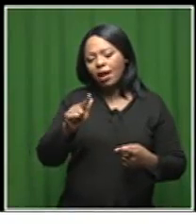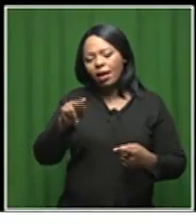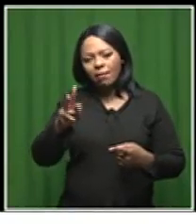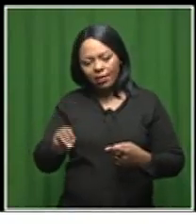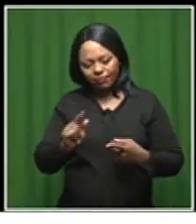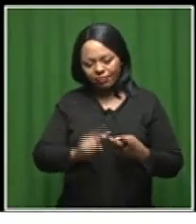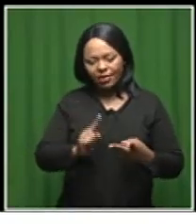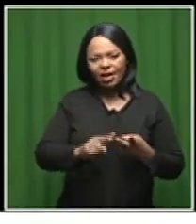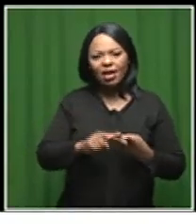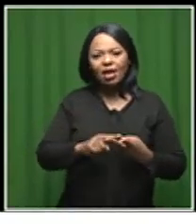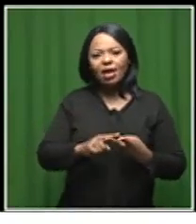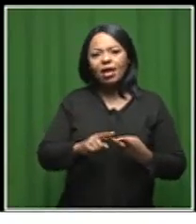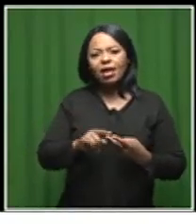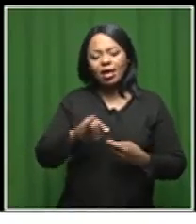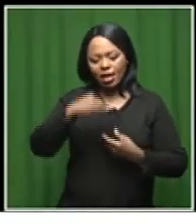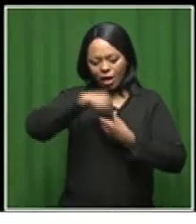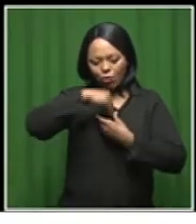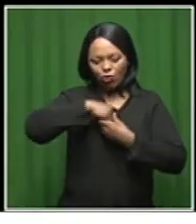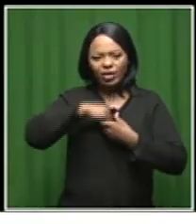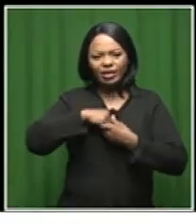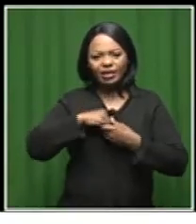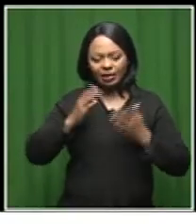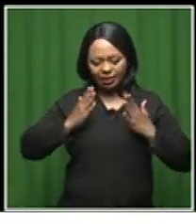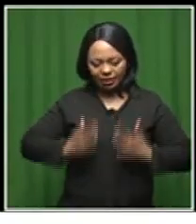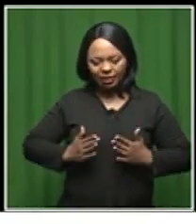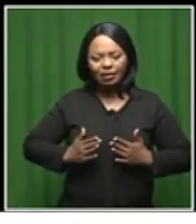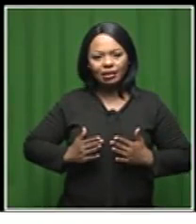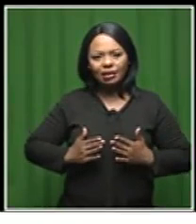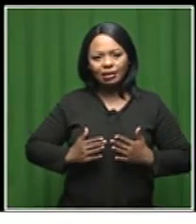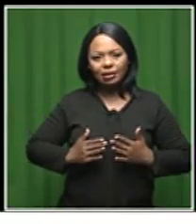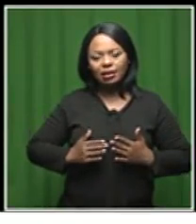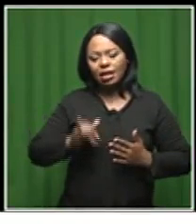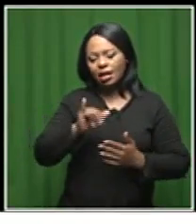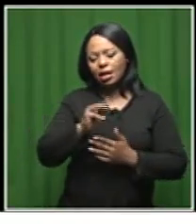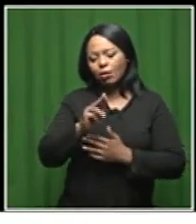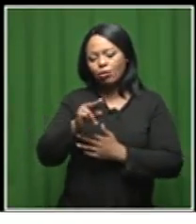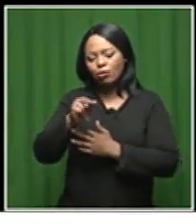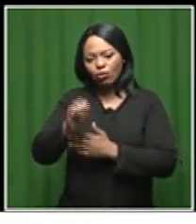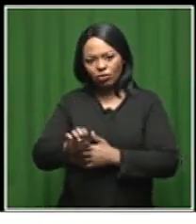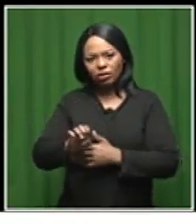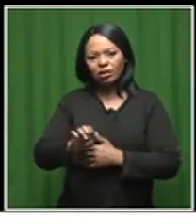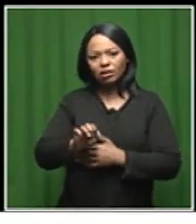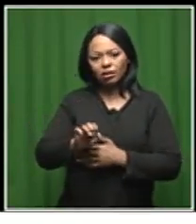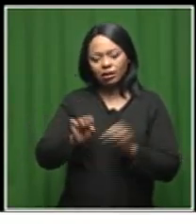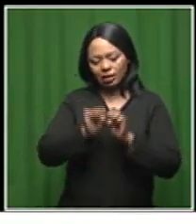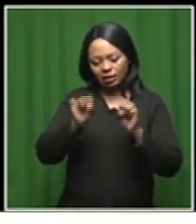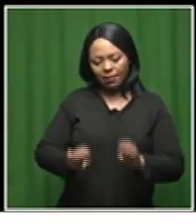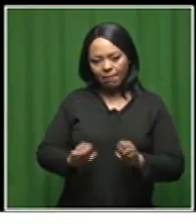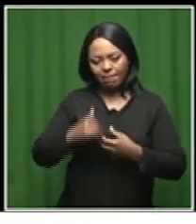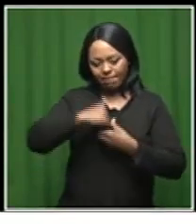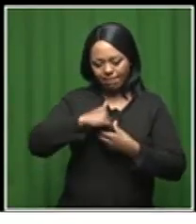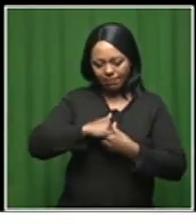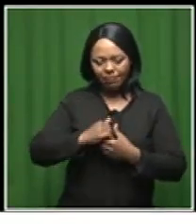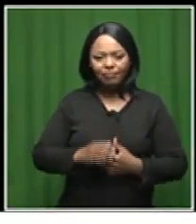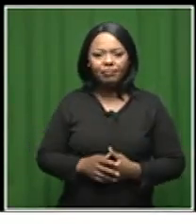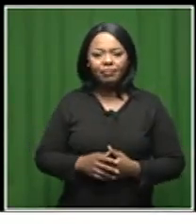system. And it's by far the most common malignancy in the bone marrow. Having